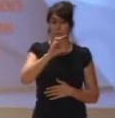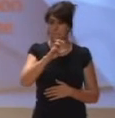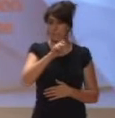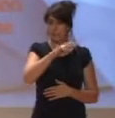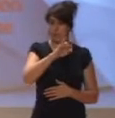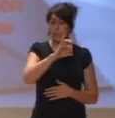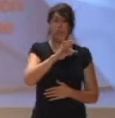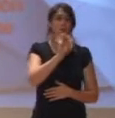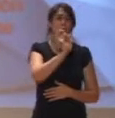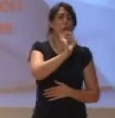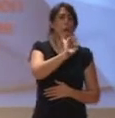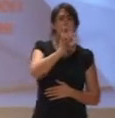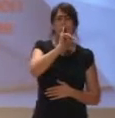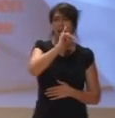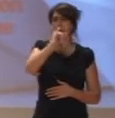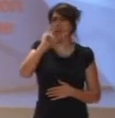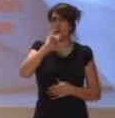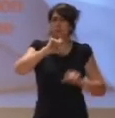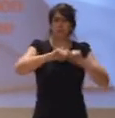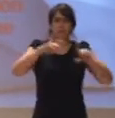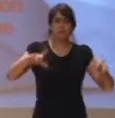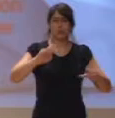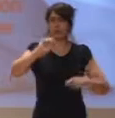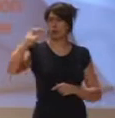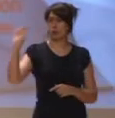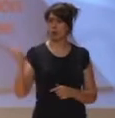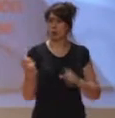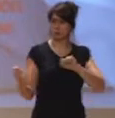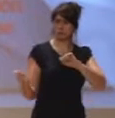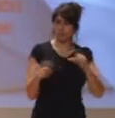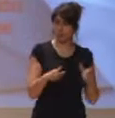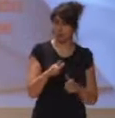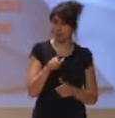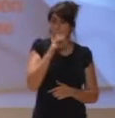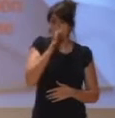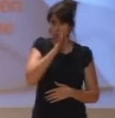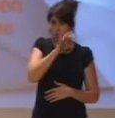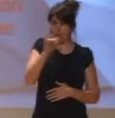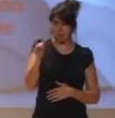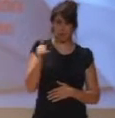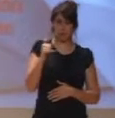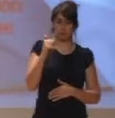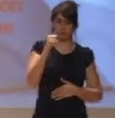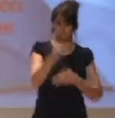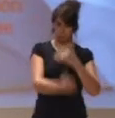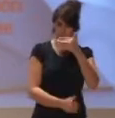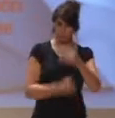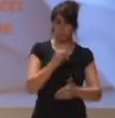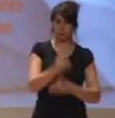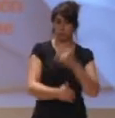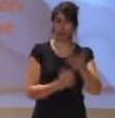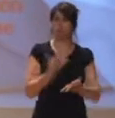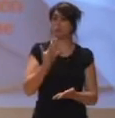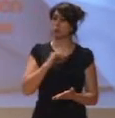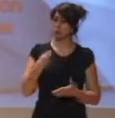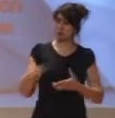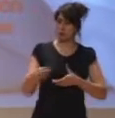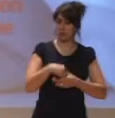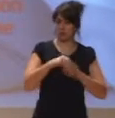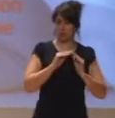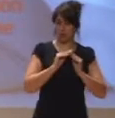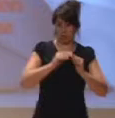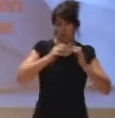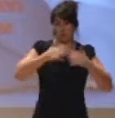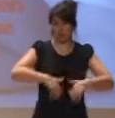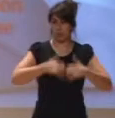by INREDIS, or if there are other similar platforms which have an